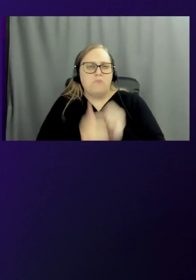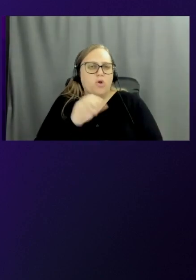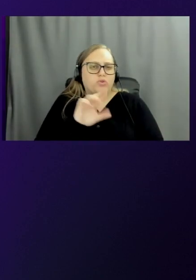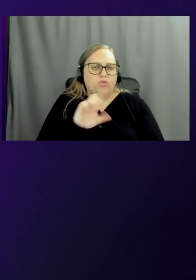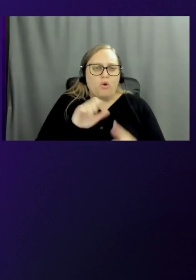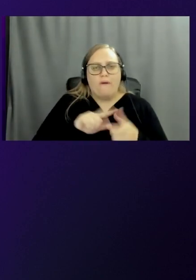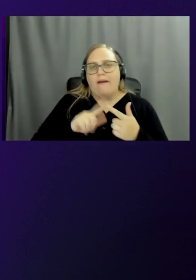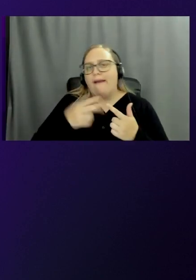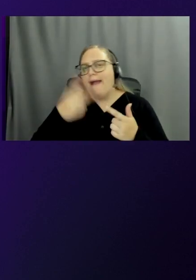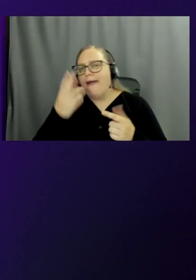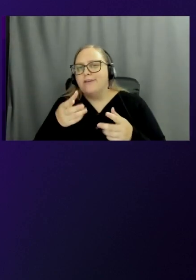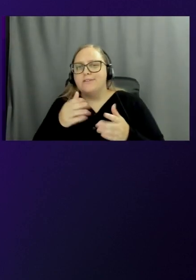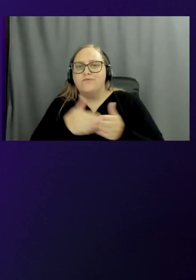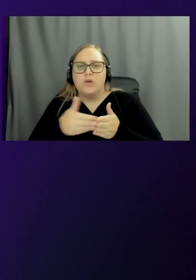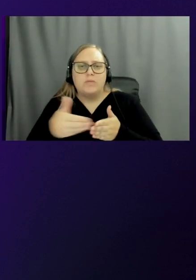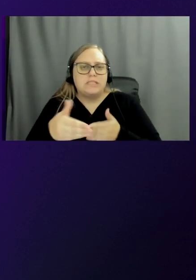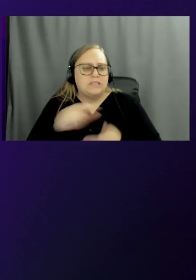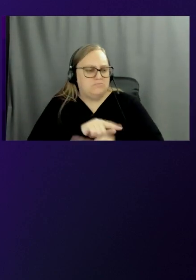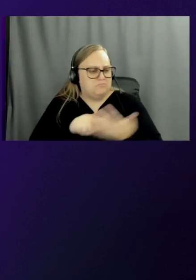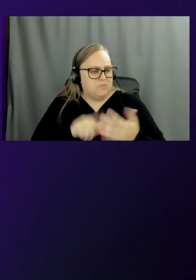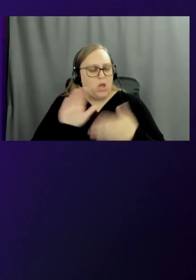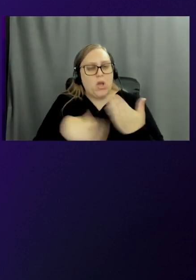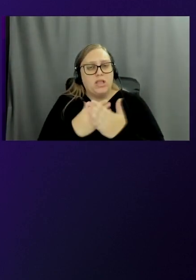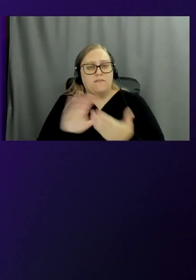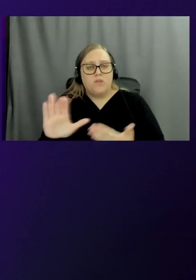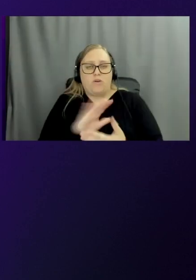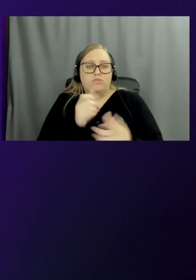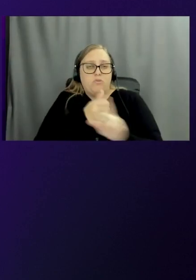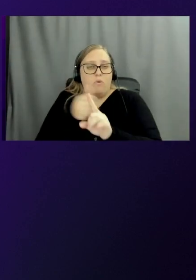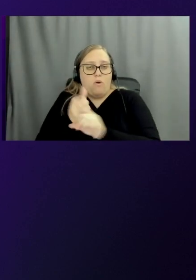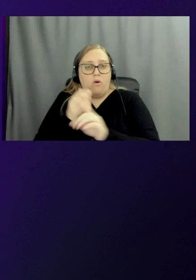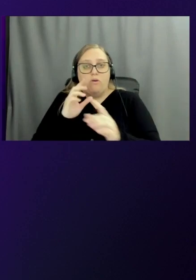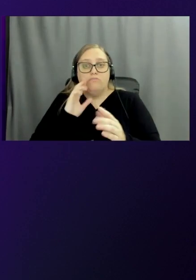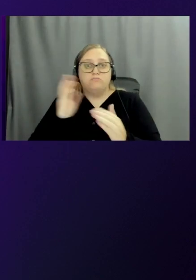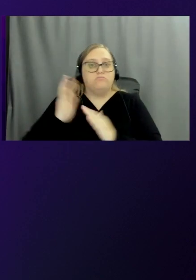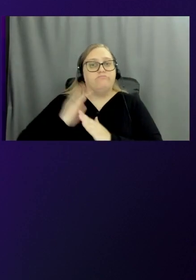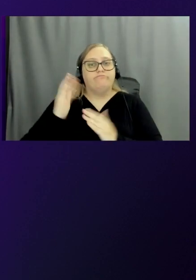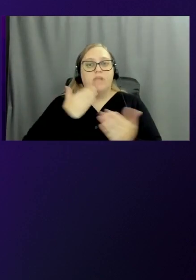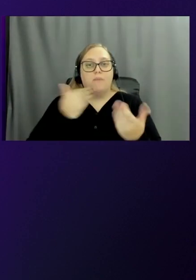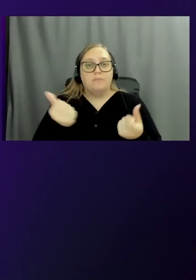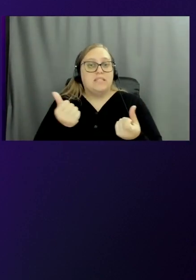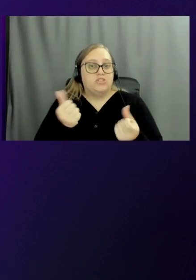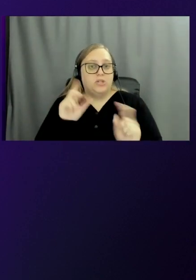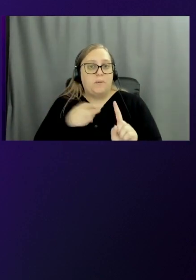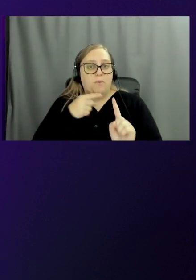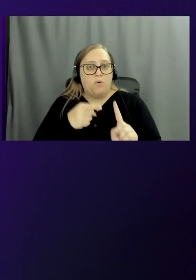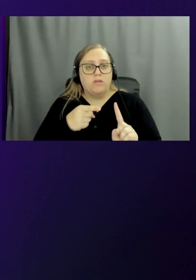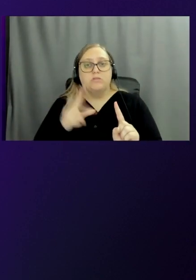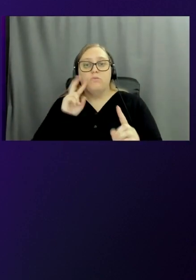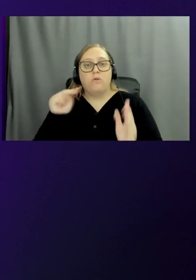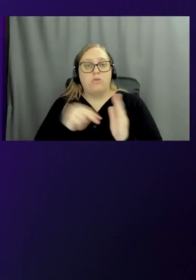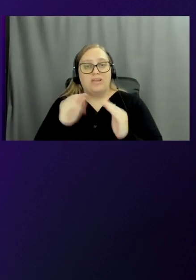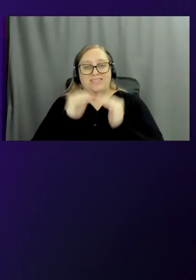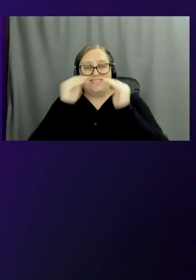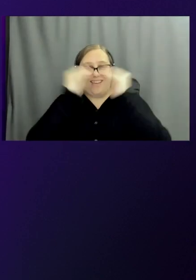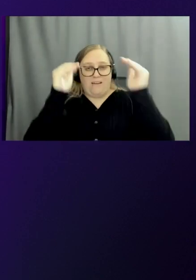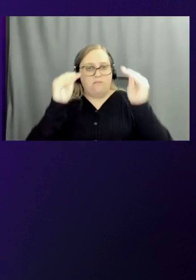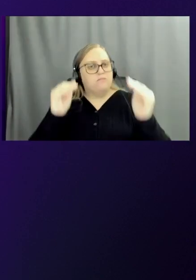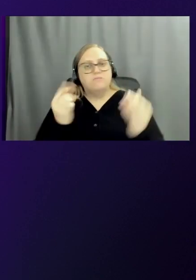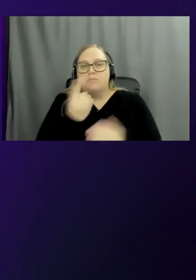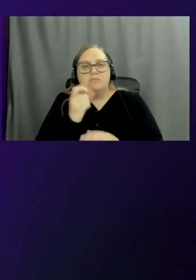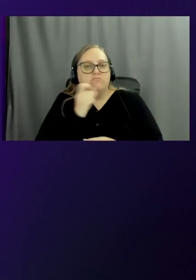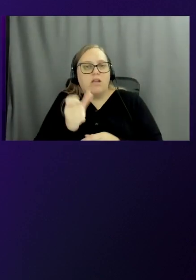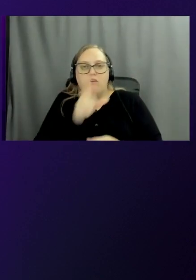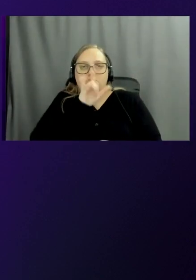frequency. But all those are likely the wrong optimization point when you talk about something at our scale, and it leads to something that doesn't really perform as well or has a